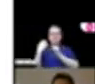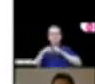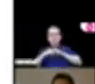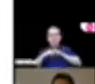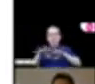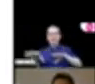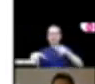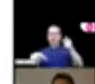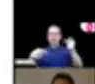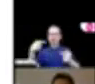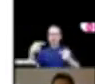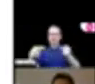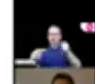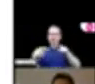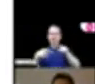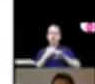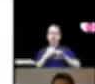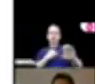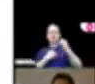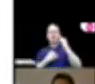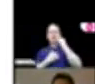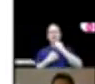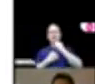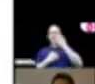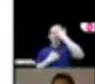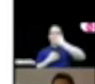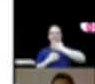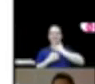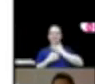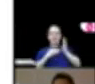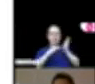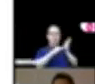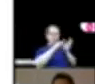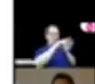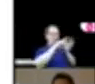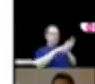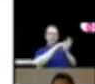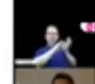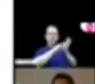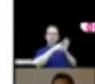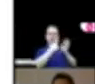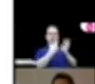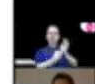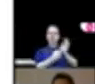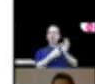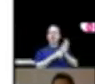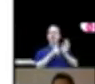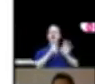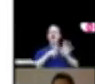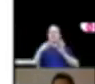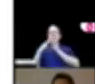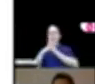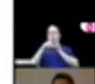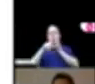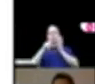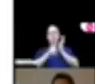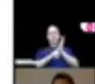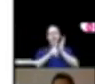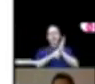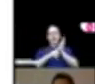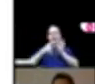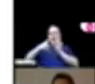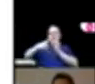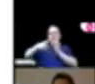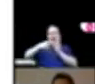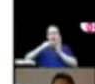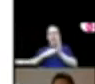controversial YouTube with a blackface minstrel parody of Will.i.am and Black Eyed Peas. Manchester Pride didn't